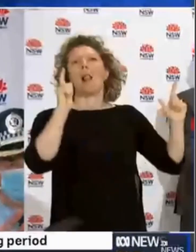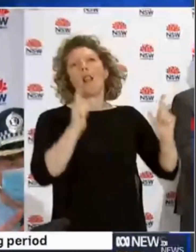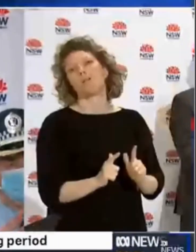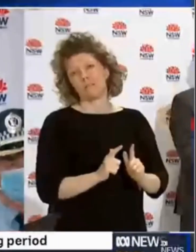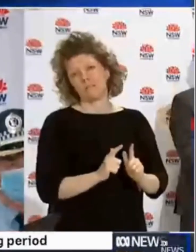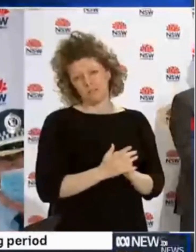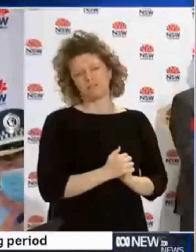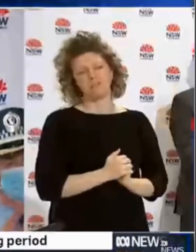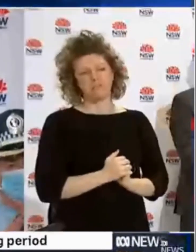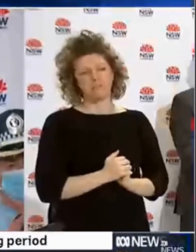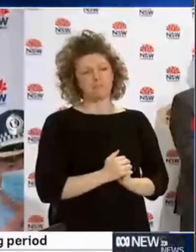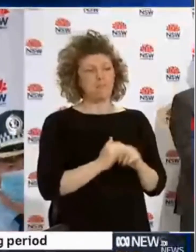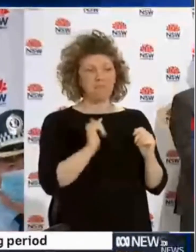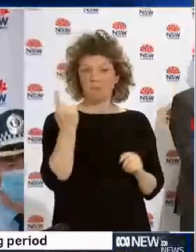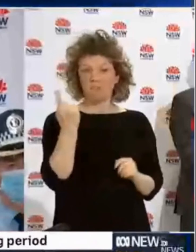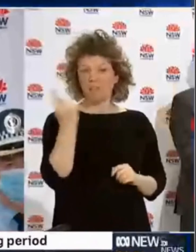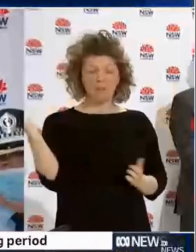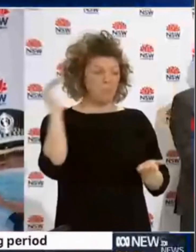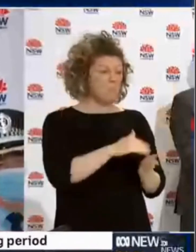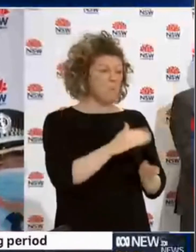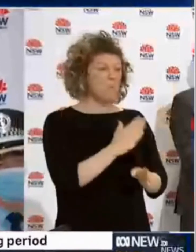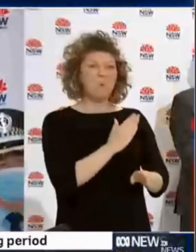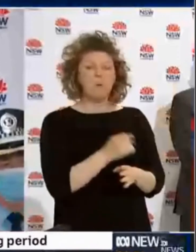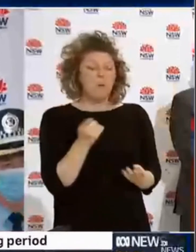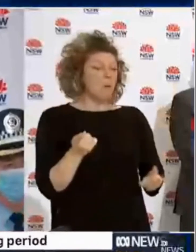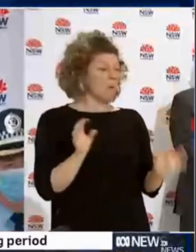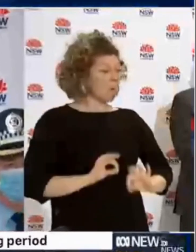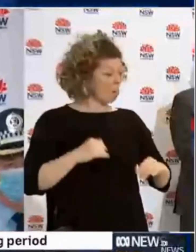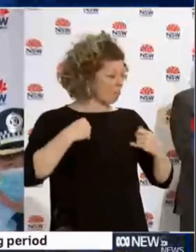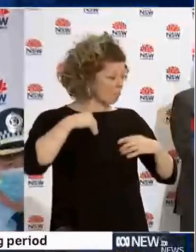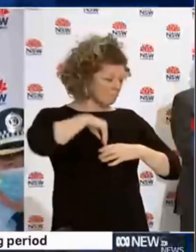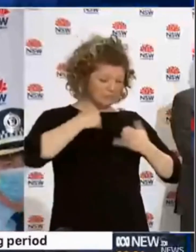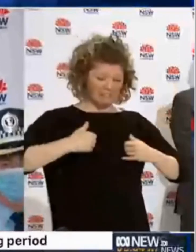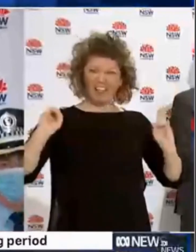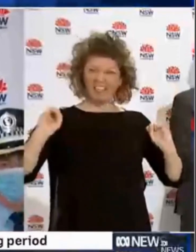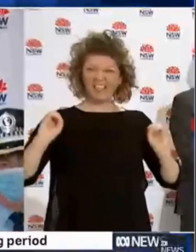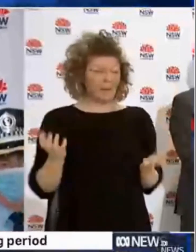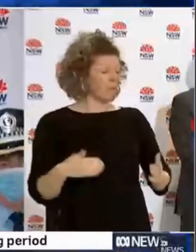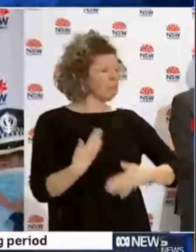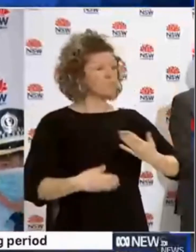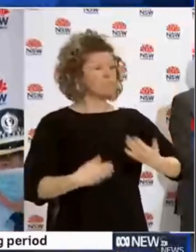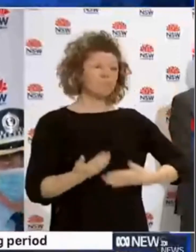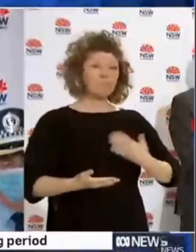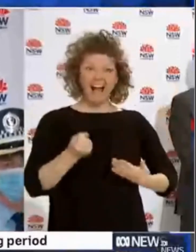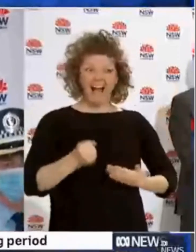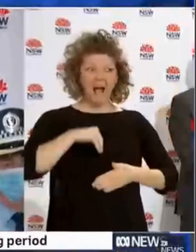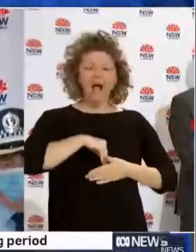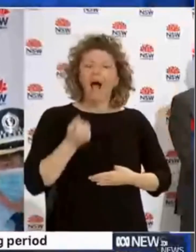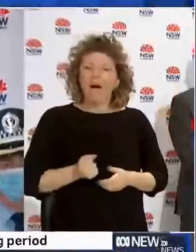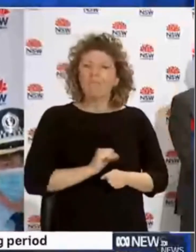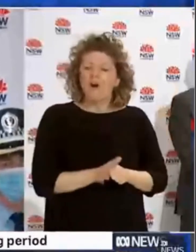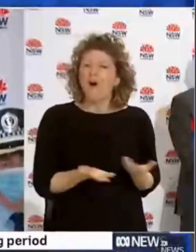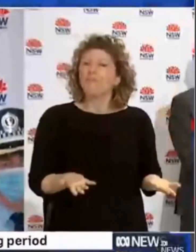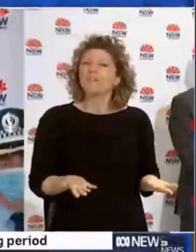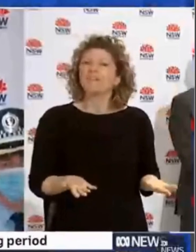up without symptoms or with very mild symptoms, and so it's so very important to make sure that you've got those things in place, such